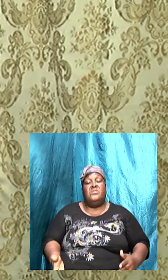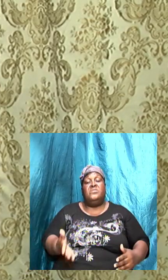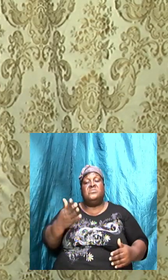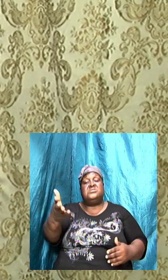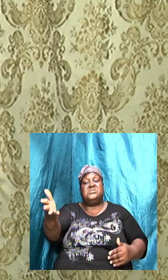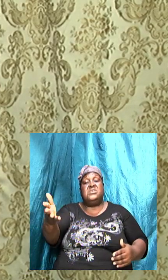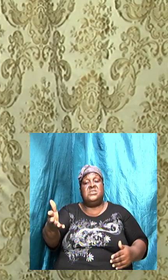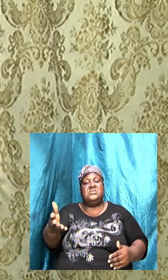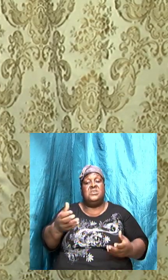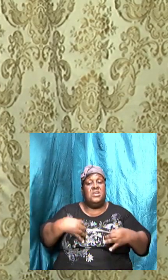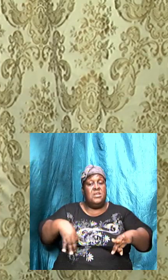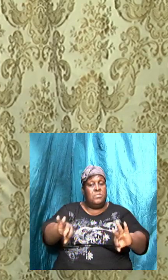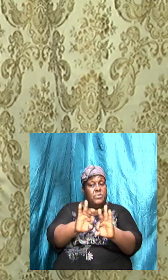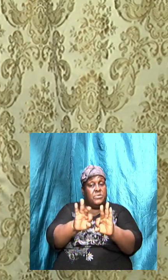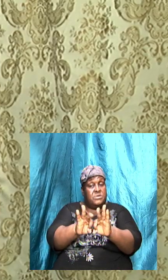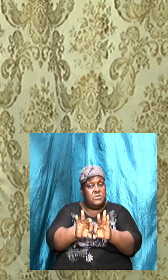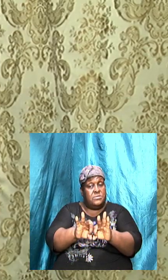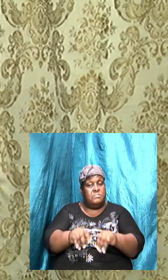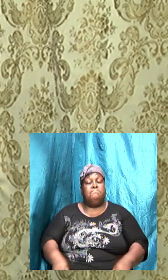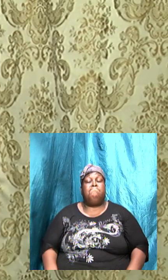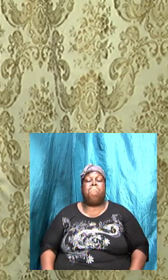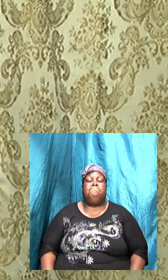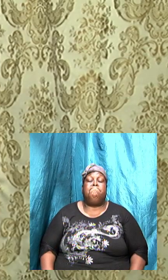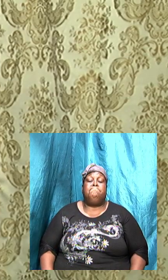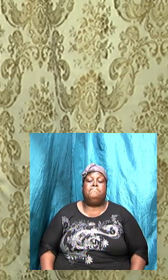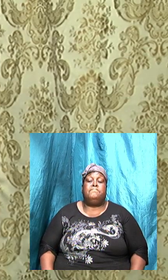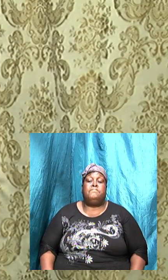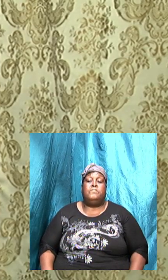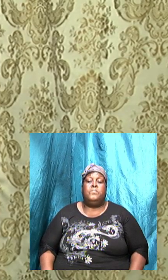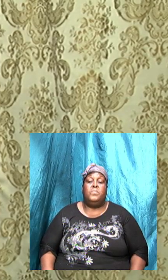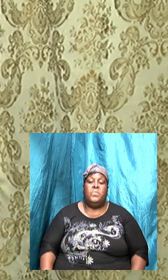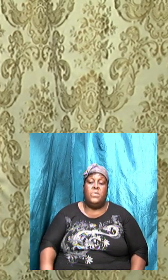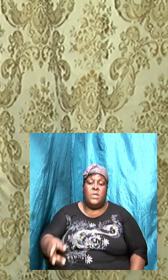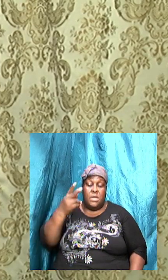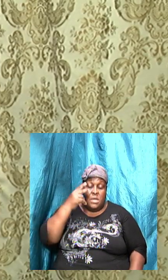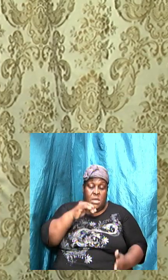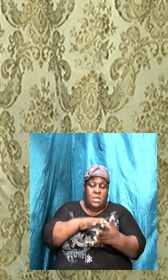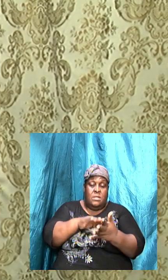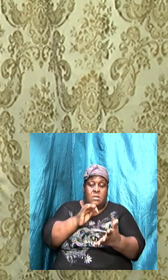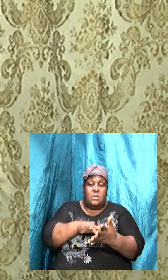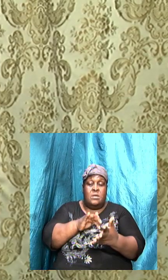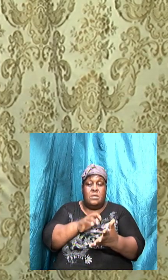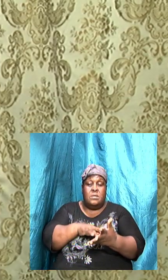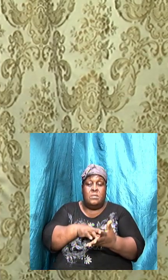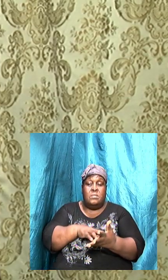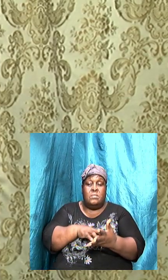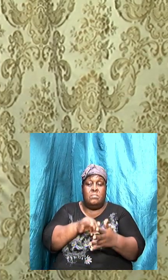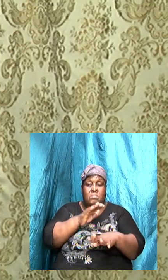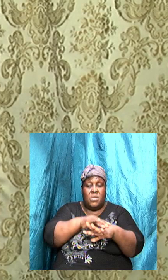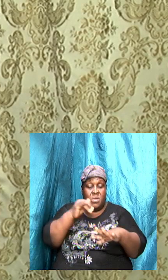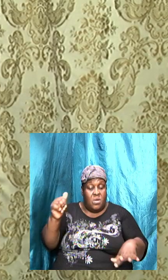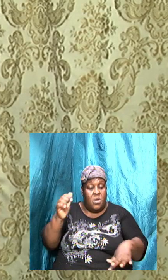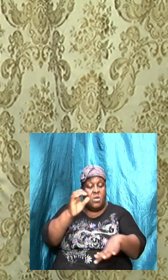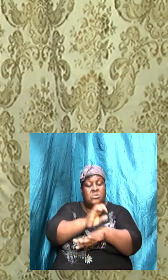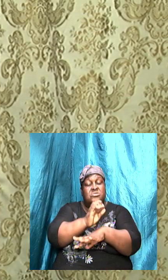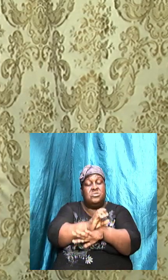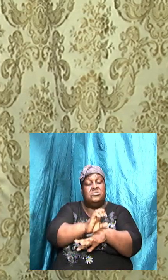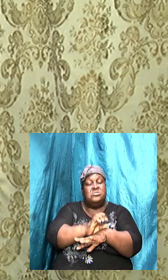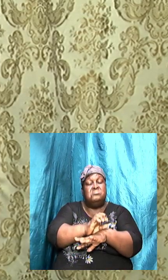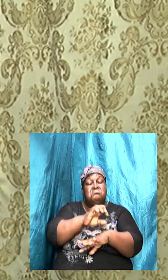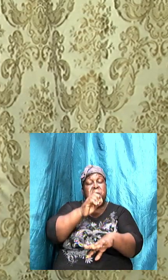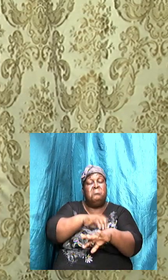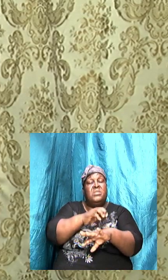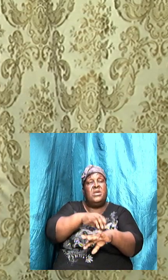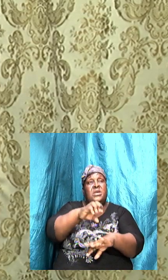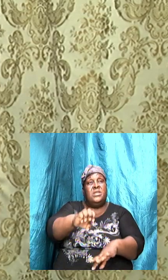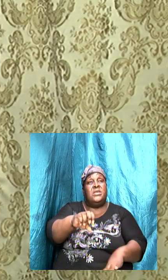are necessary. We had also gone over and we had looked at so we'd want to call the church at Ephesus the